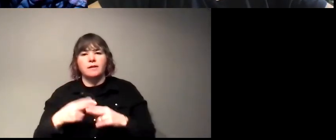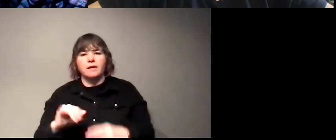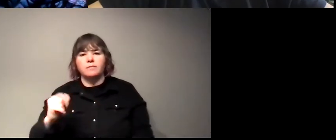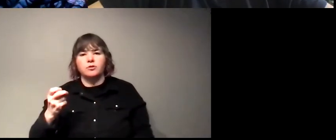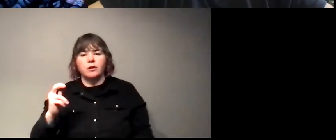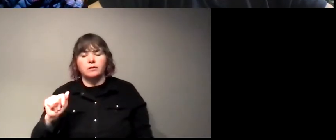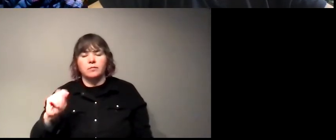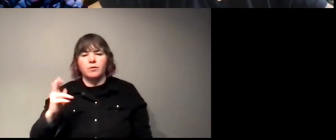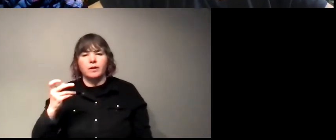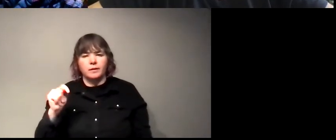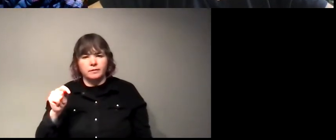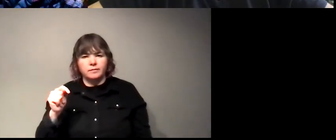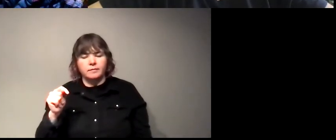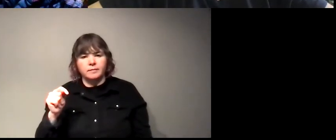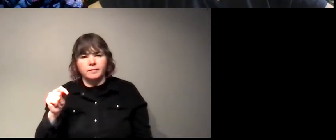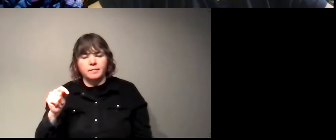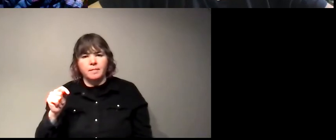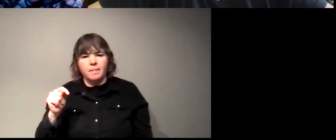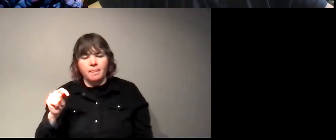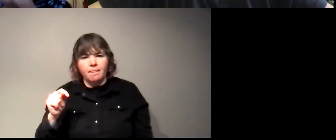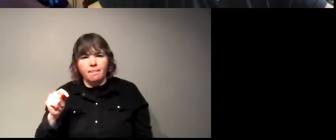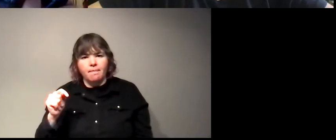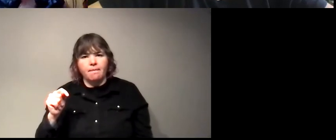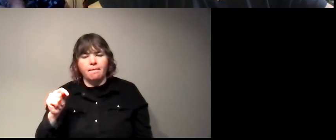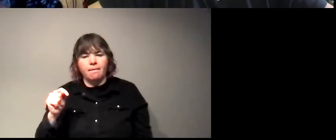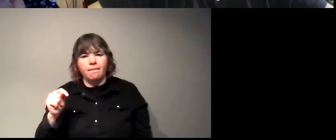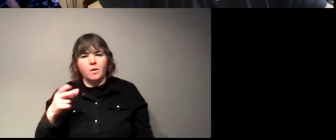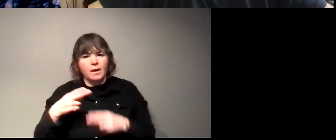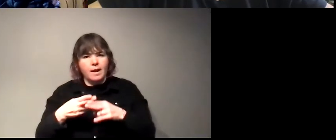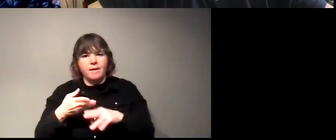Bryant. So after people who are